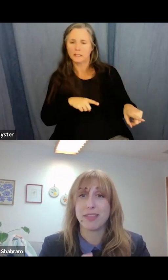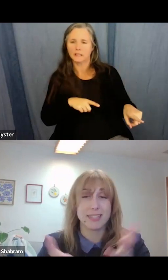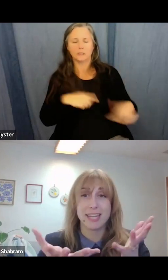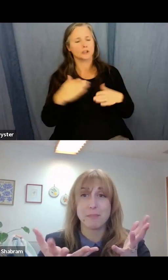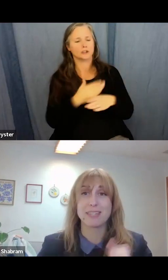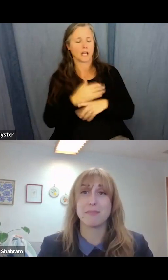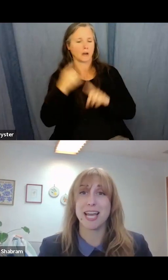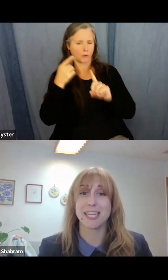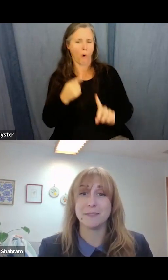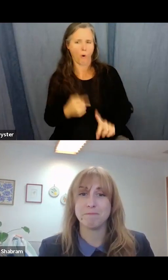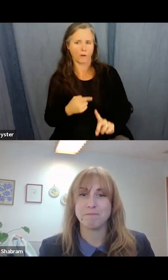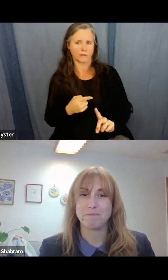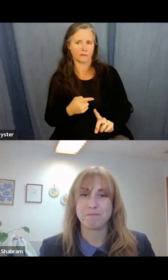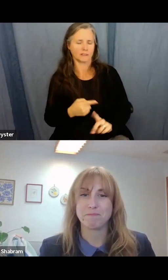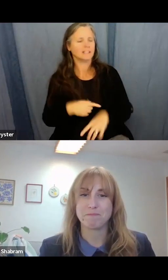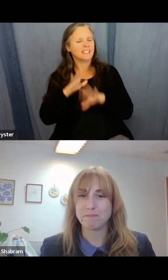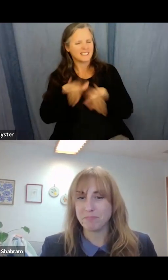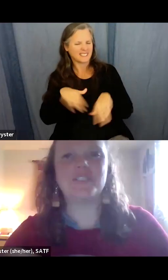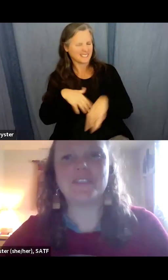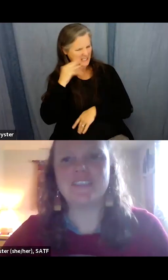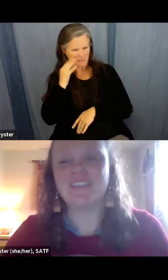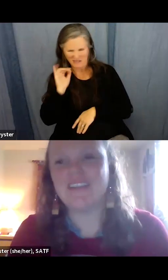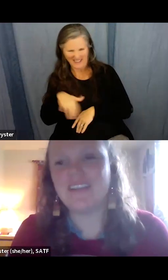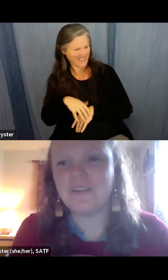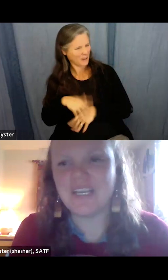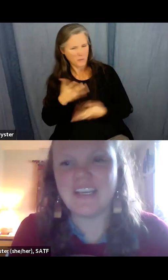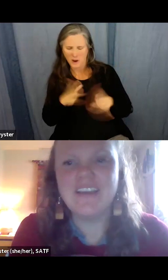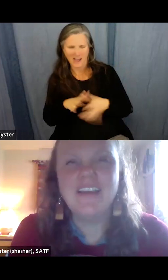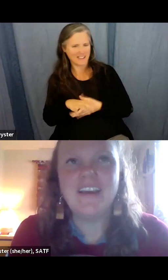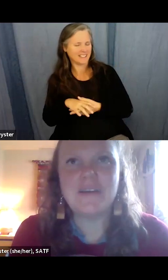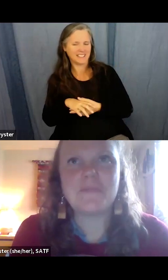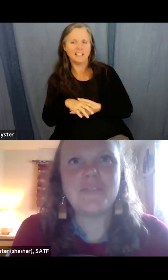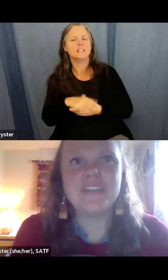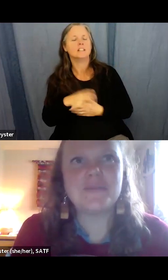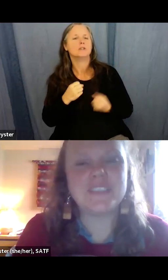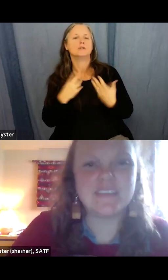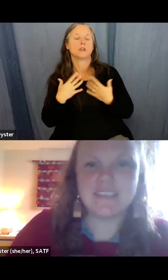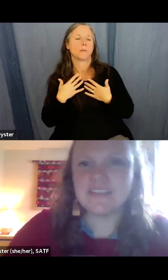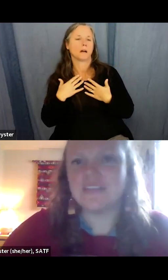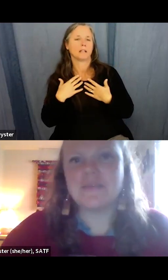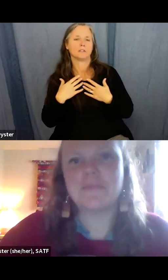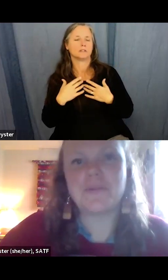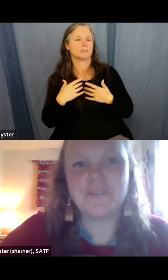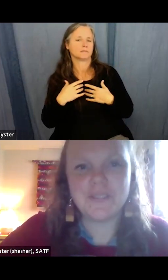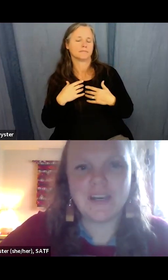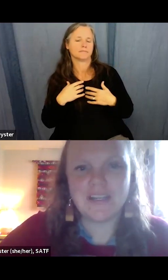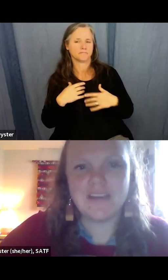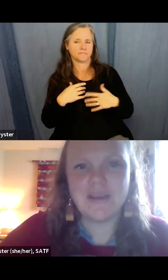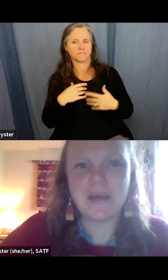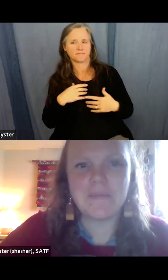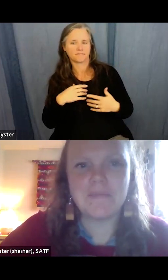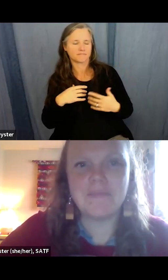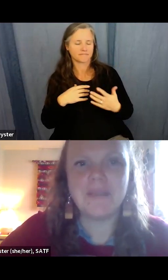everyone with, and hand it back to Meg. Thank you so much, Martina, and thank you, Kate. It's really exciting to hear both of you